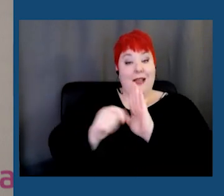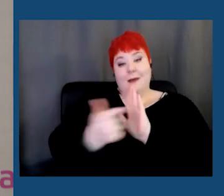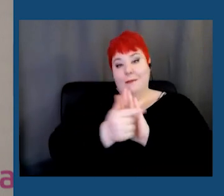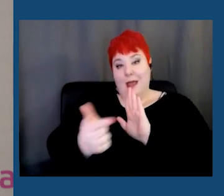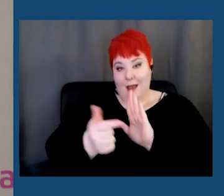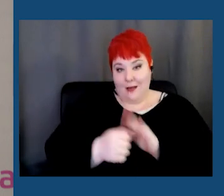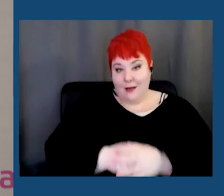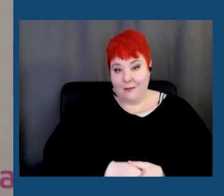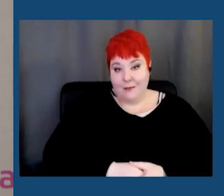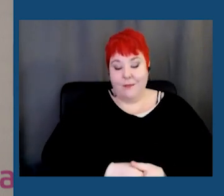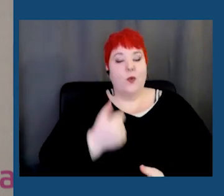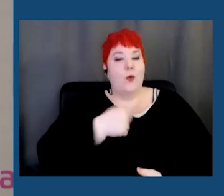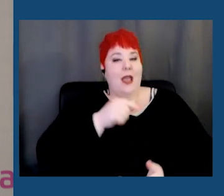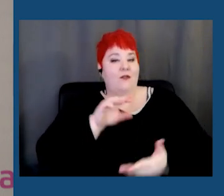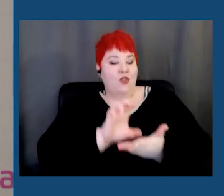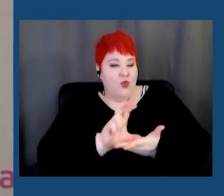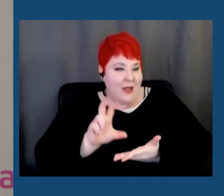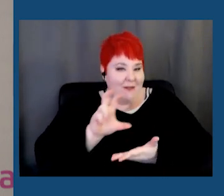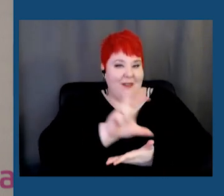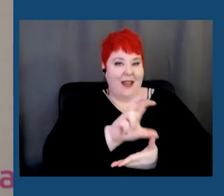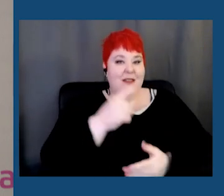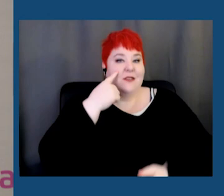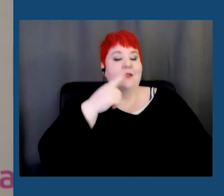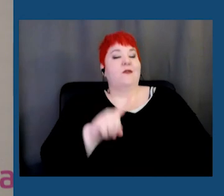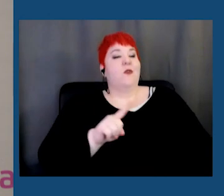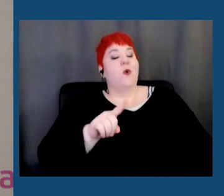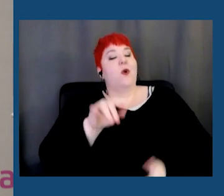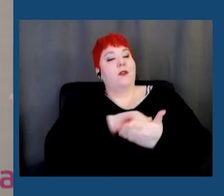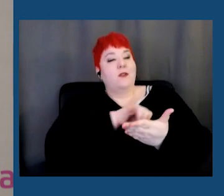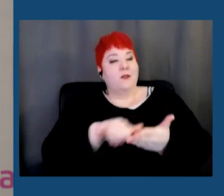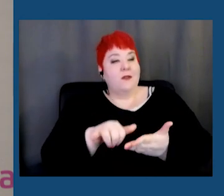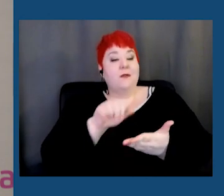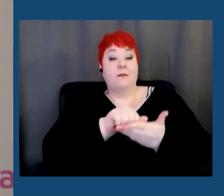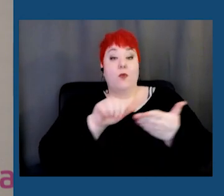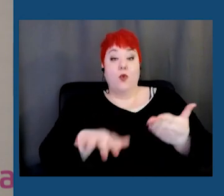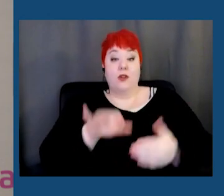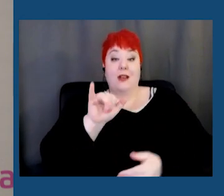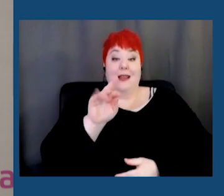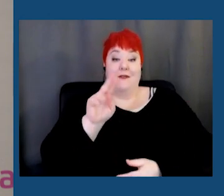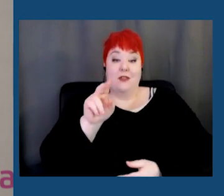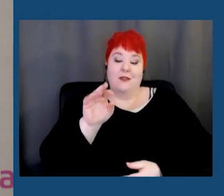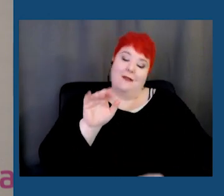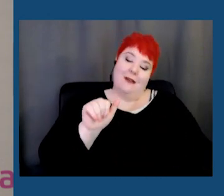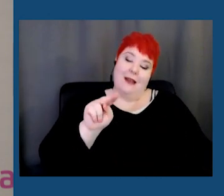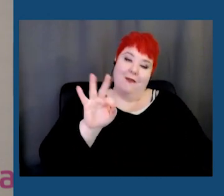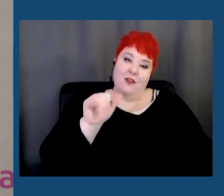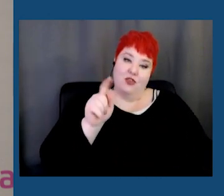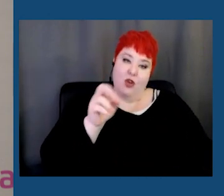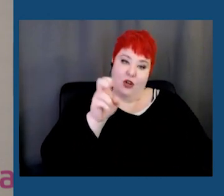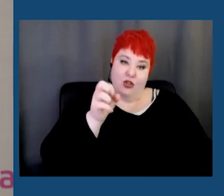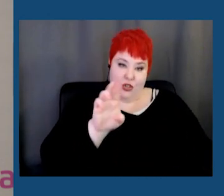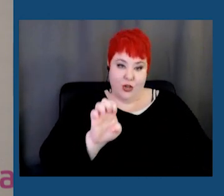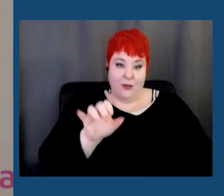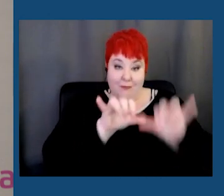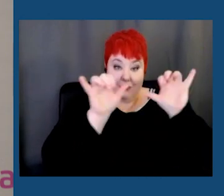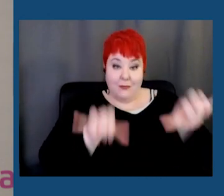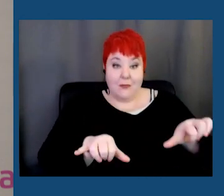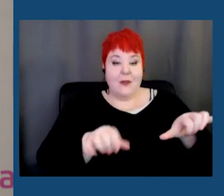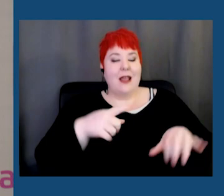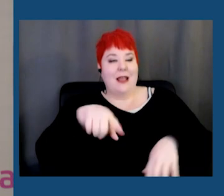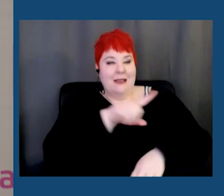in New York's abortion infrastructure to account for patients' needs as they navigate social